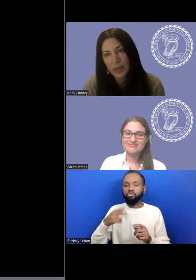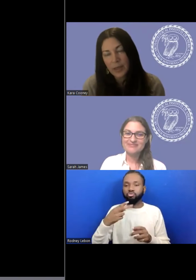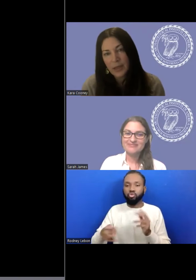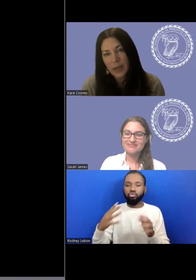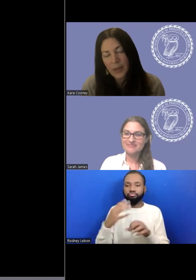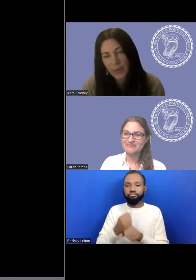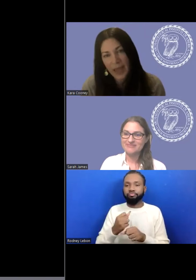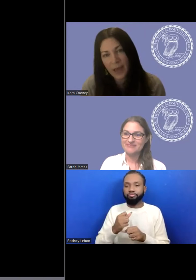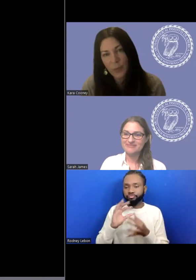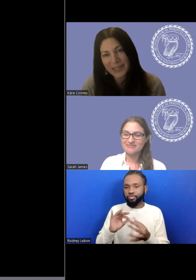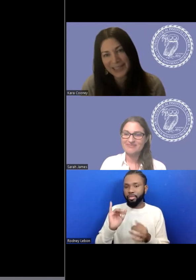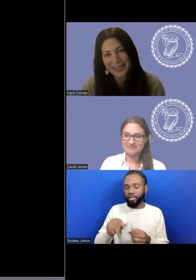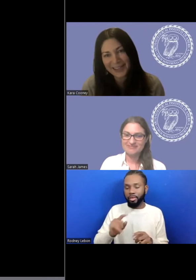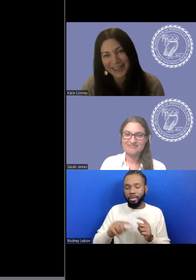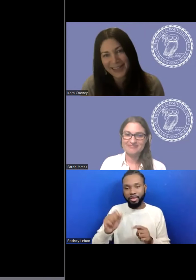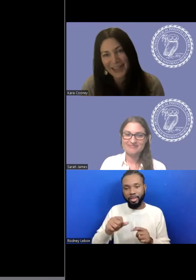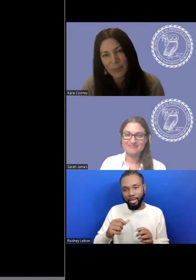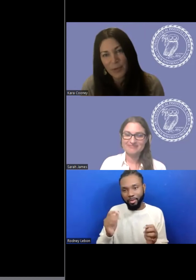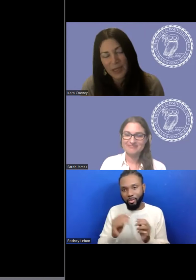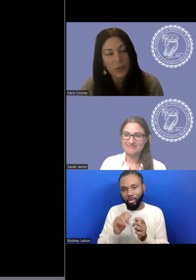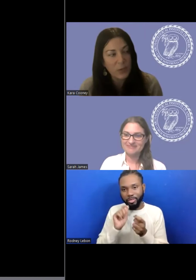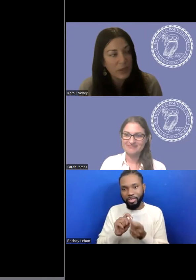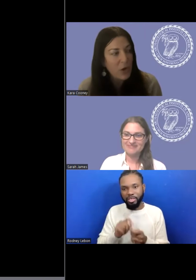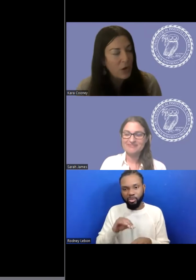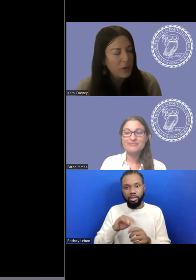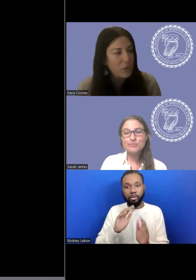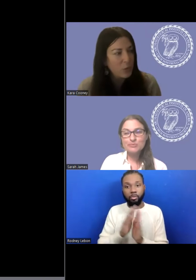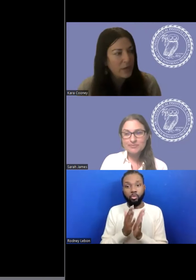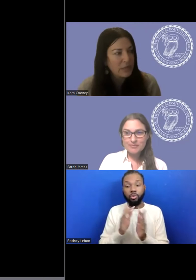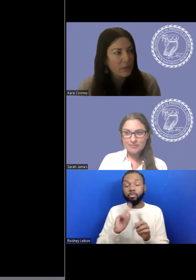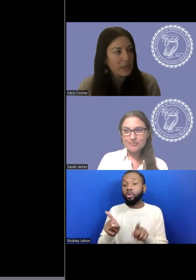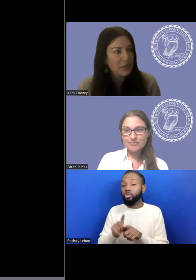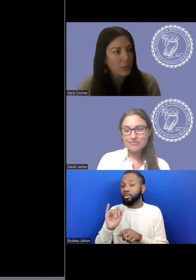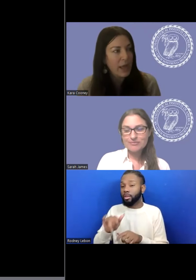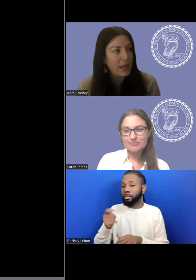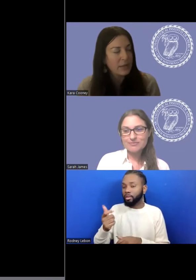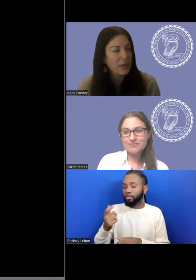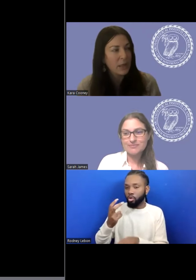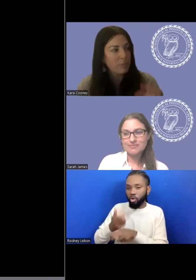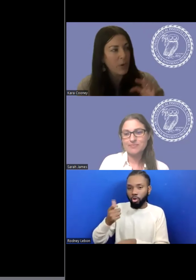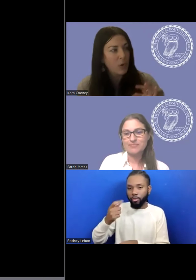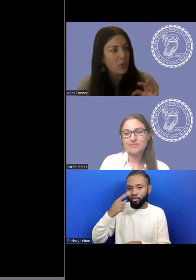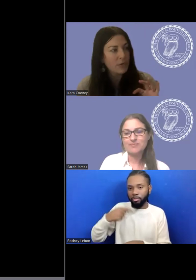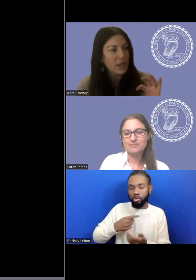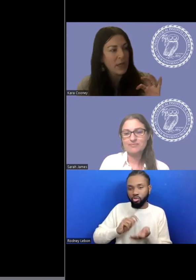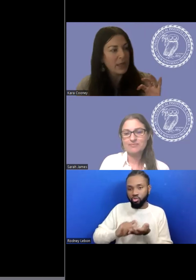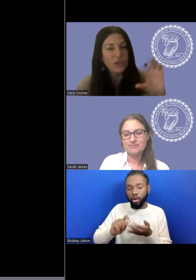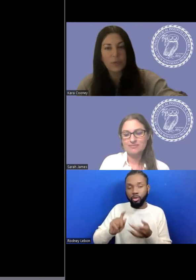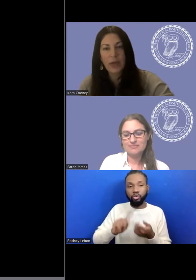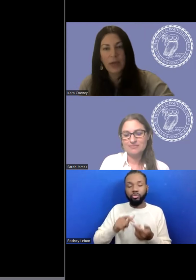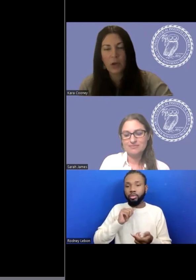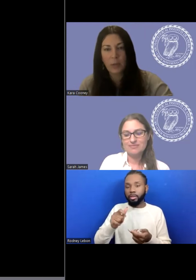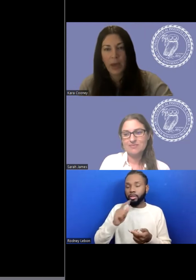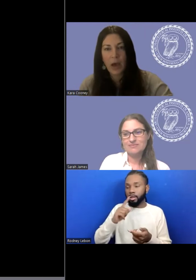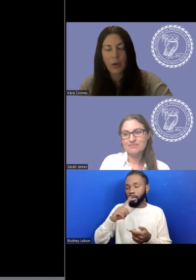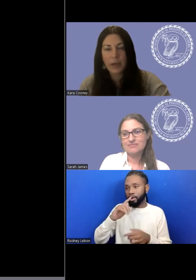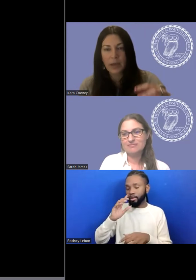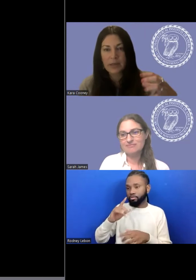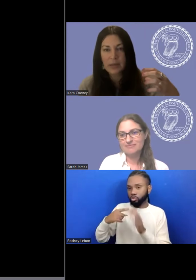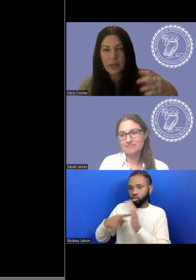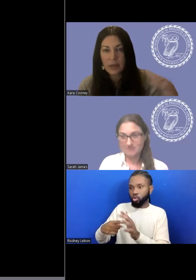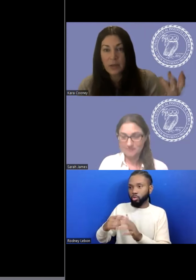But more detail in that book. And it was one of the harder ones for me to write, to not impose Egypt having all the